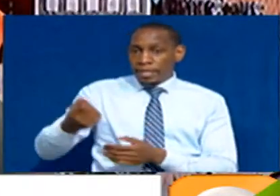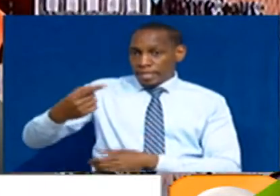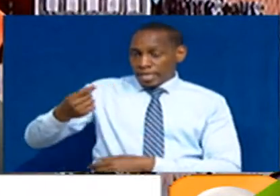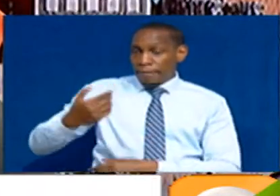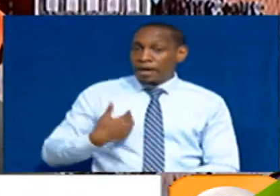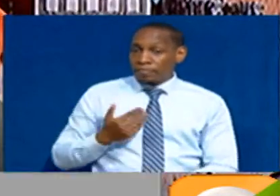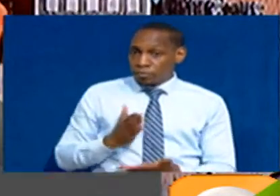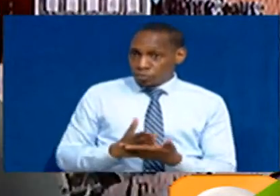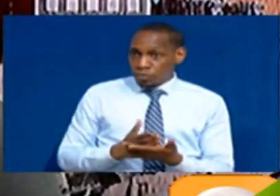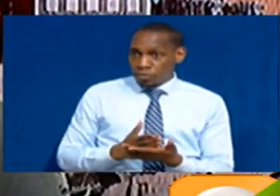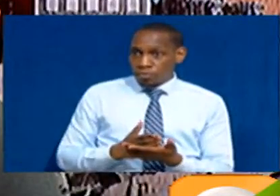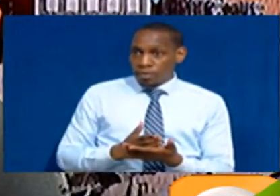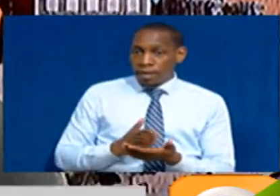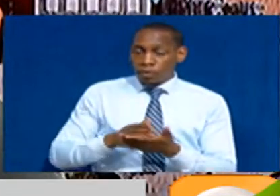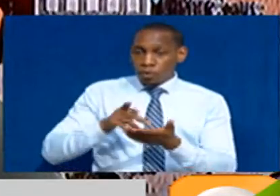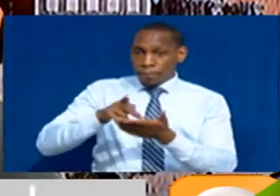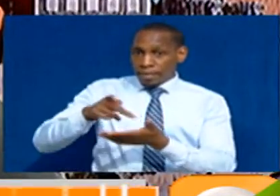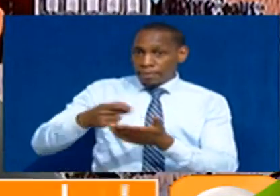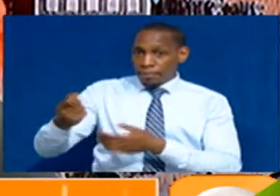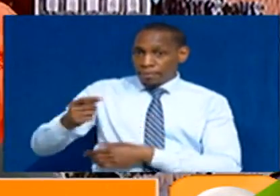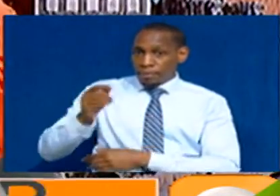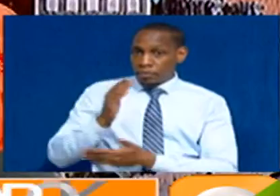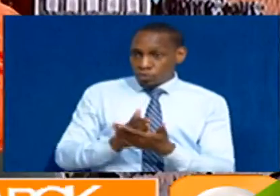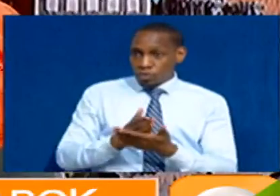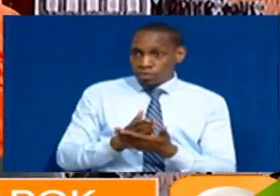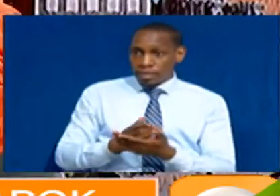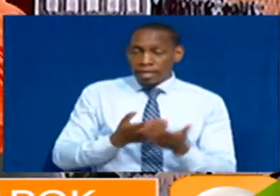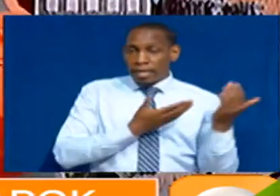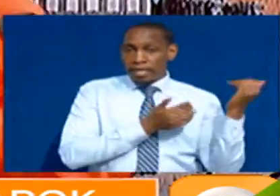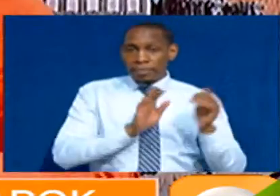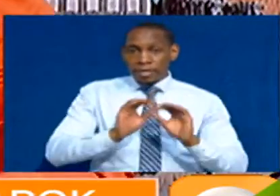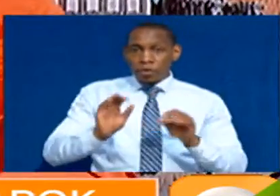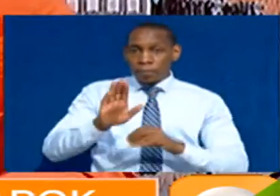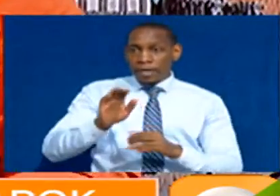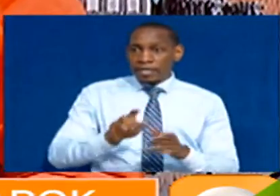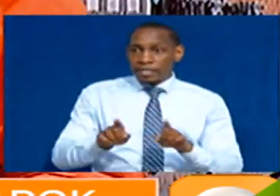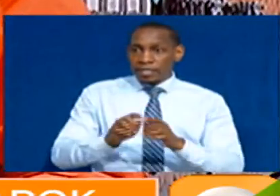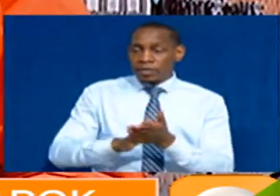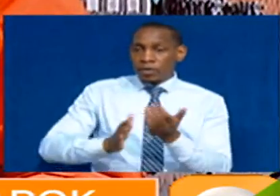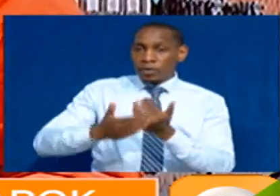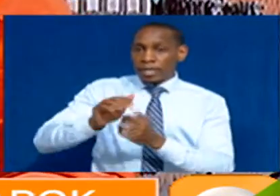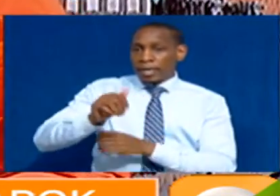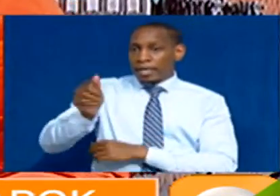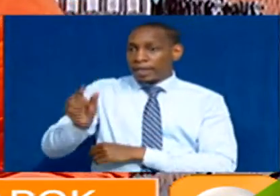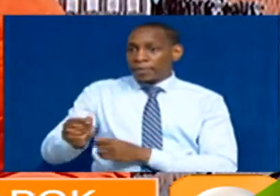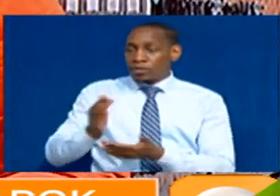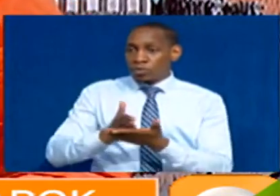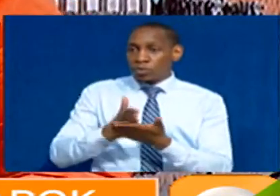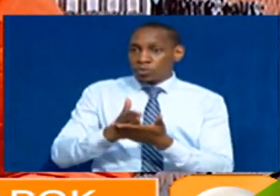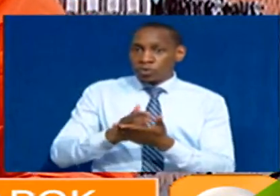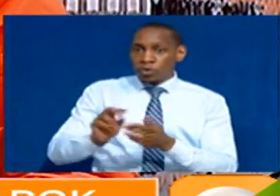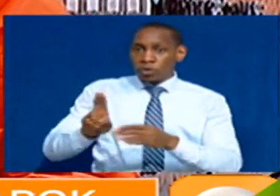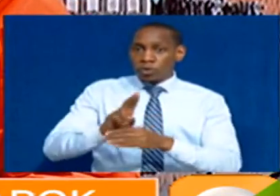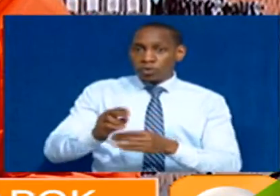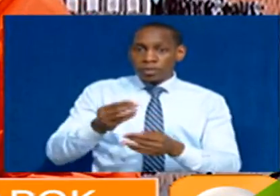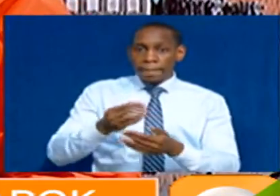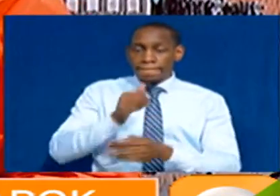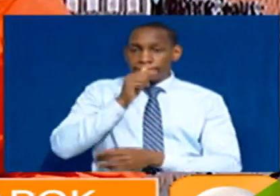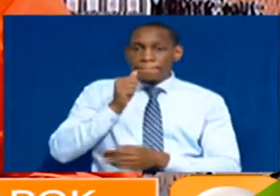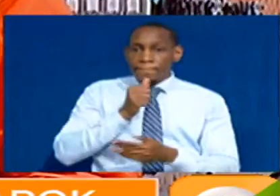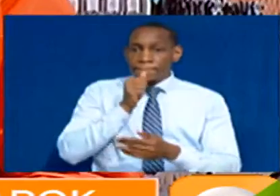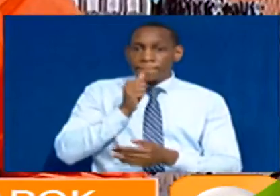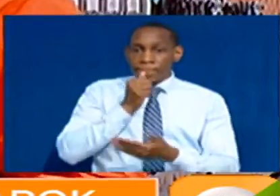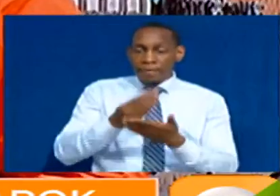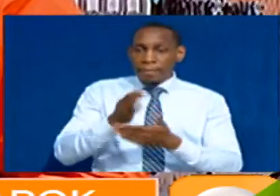money. Okay, you are paid your salary. I don't expect you to be your brother's keeper such that you go and use your own private